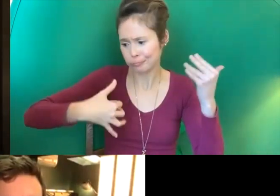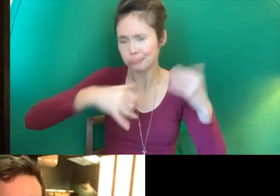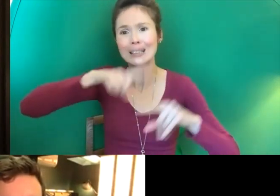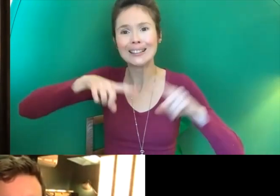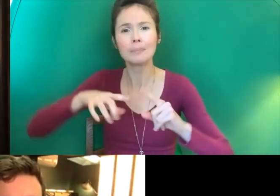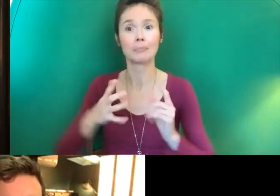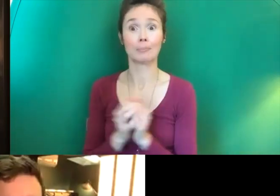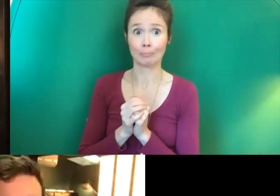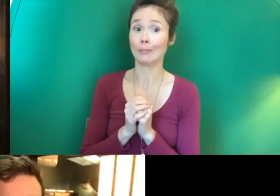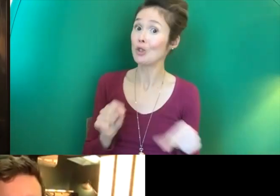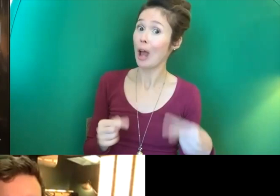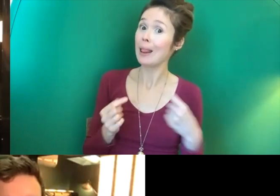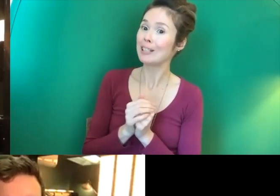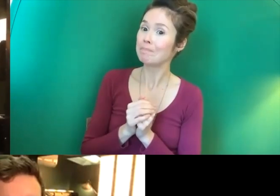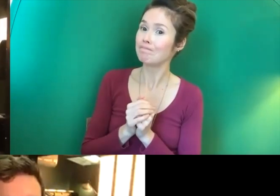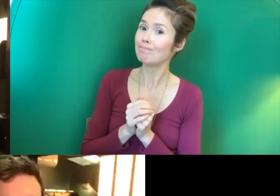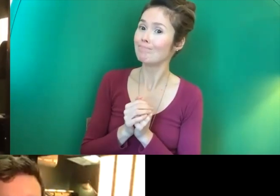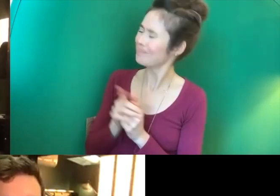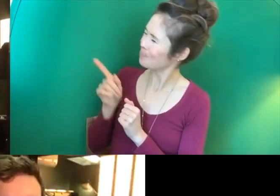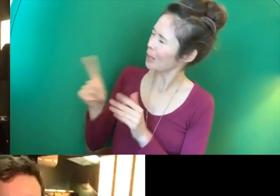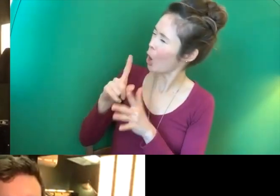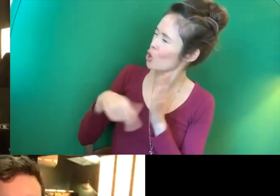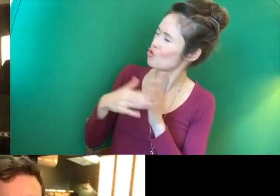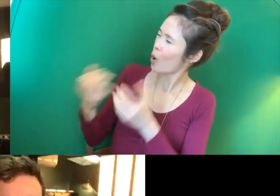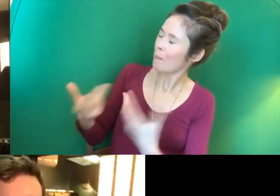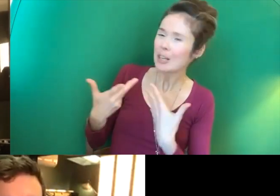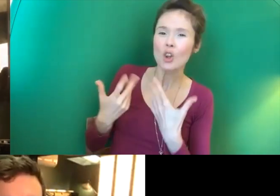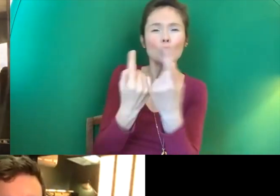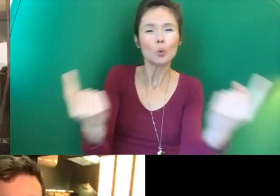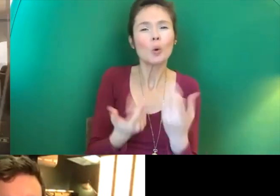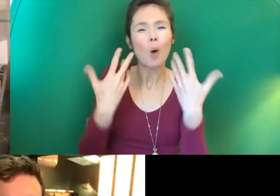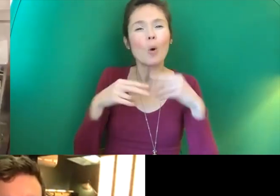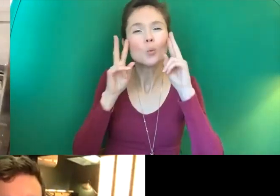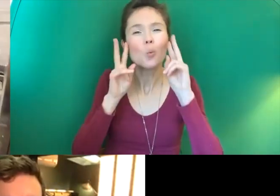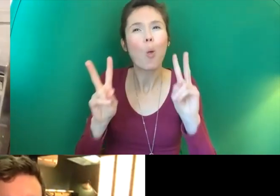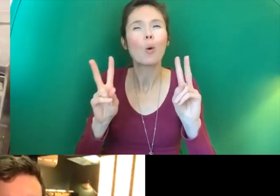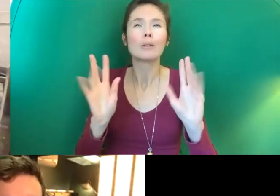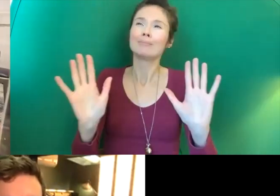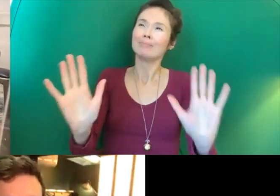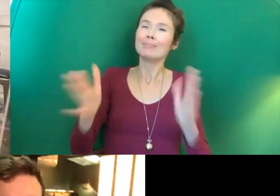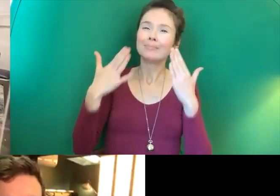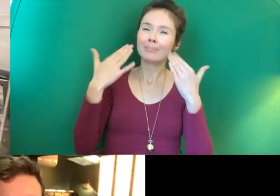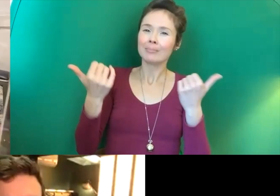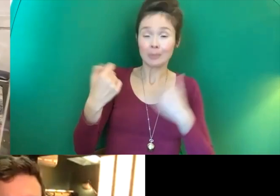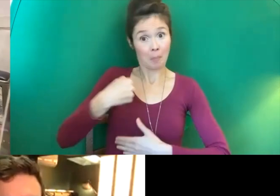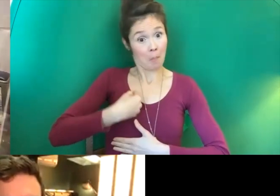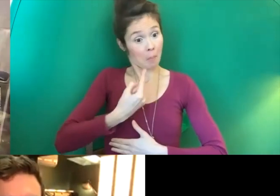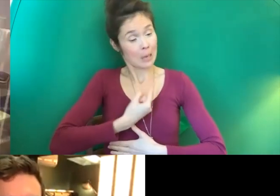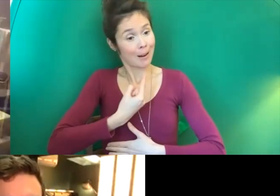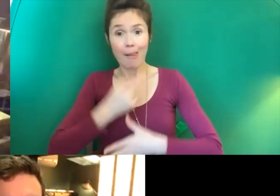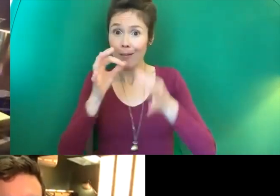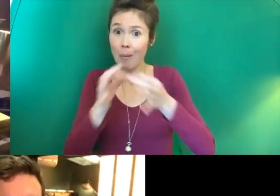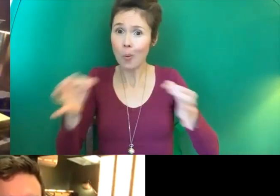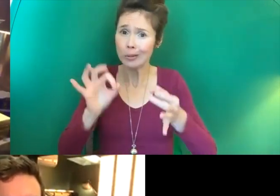the studio and it looking good, you know, as an artist, I want my album to be the best it can be. And we